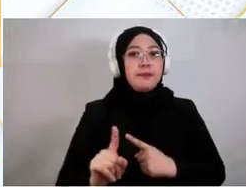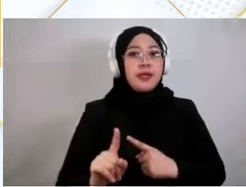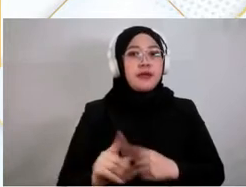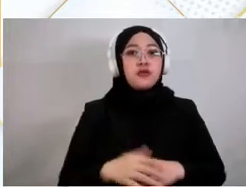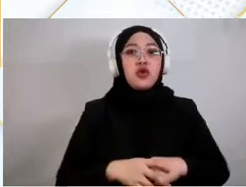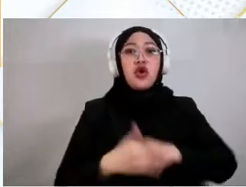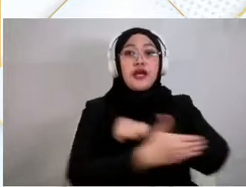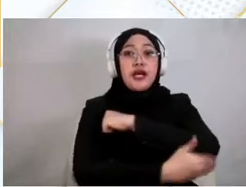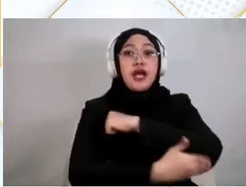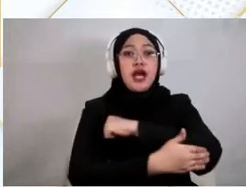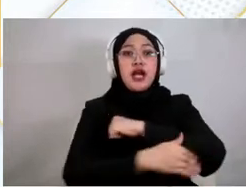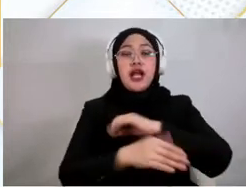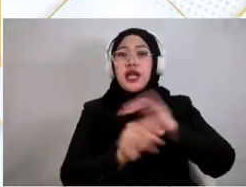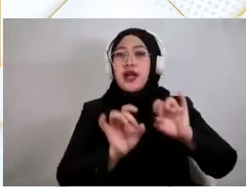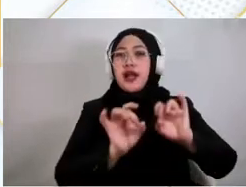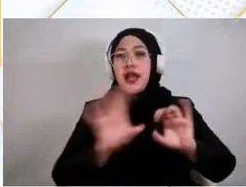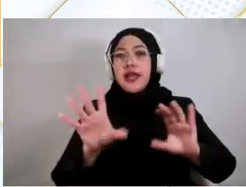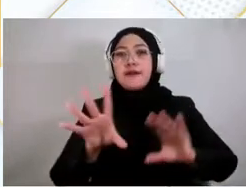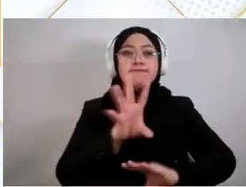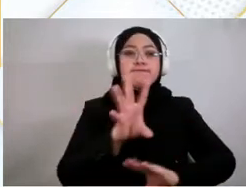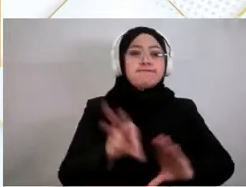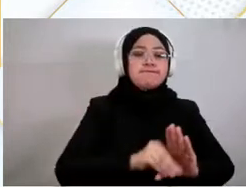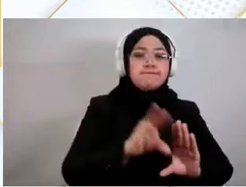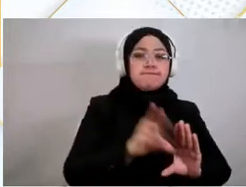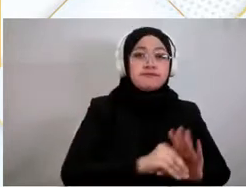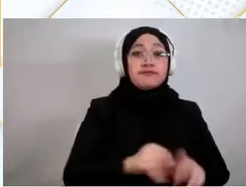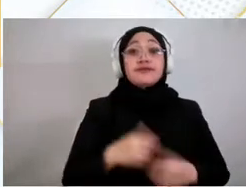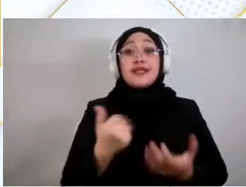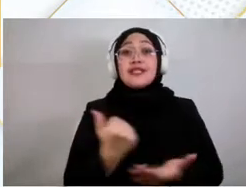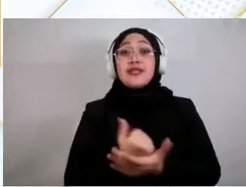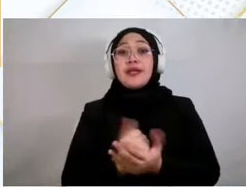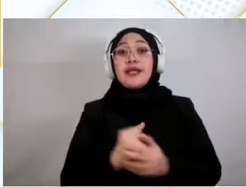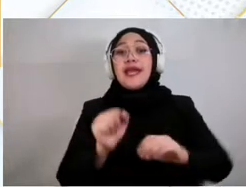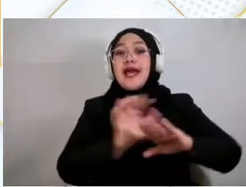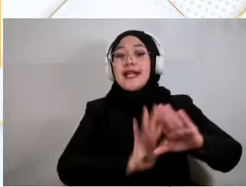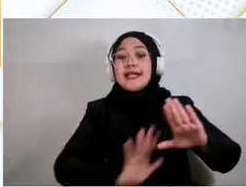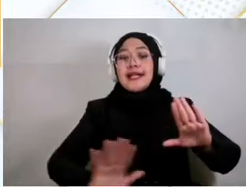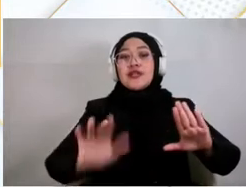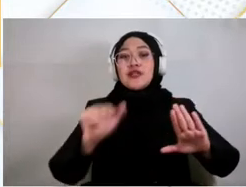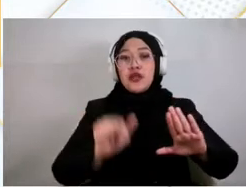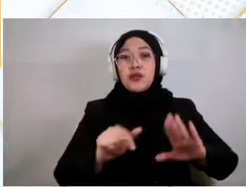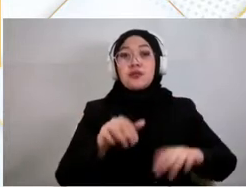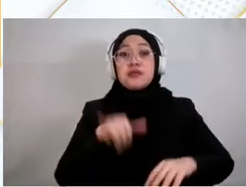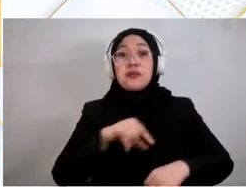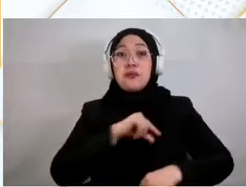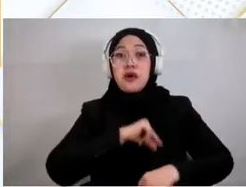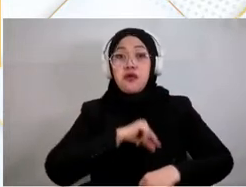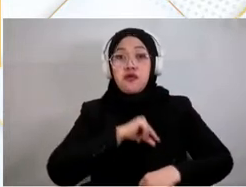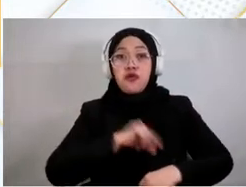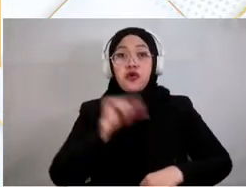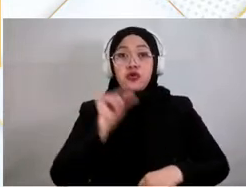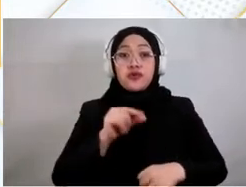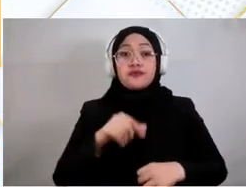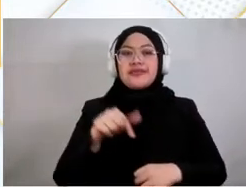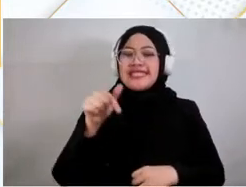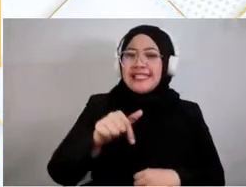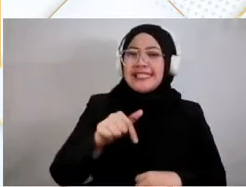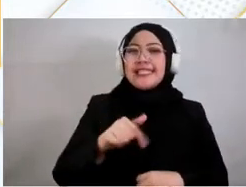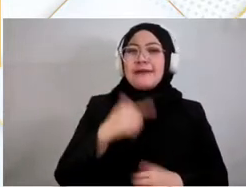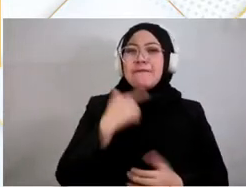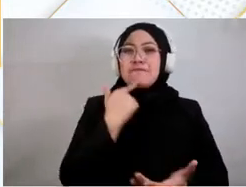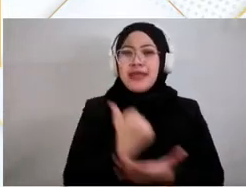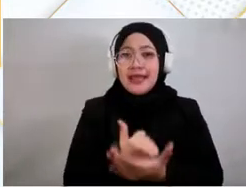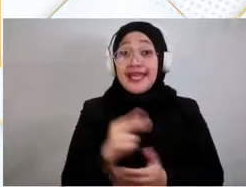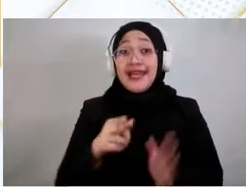other great powers. So in that context, ASEAN Outlook on Indo-Pacific can be used in order, and I think this is something that Natalie